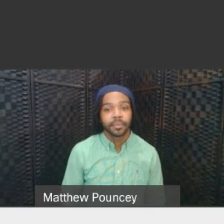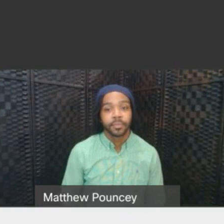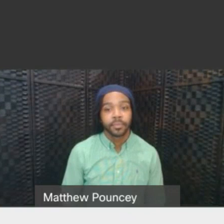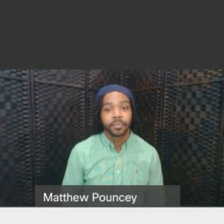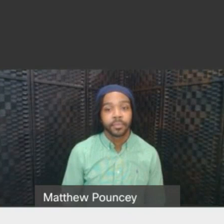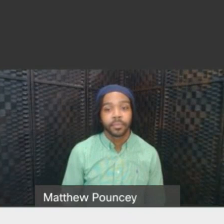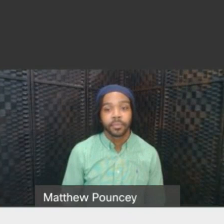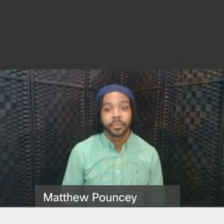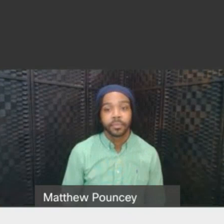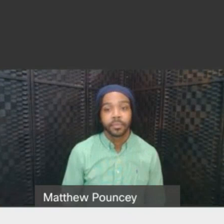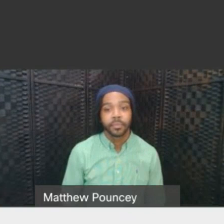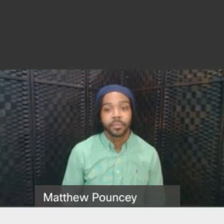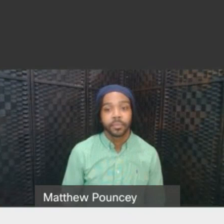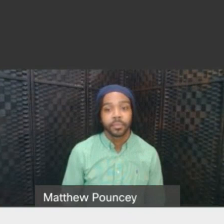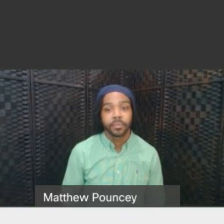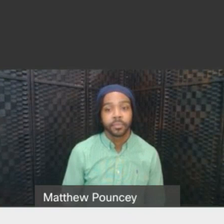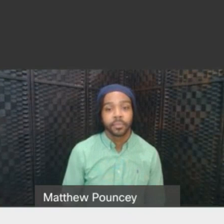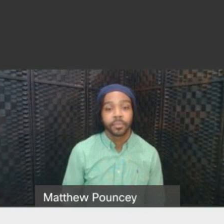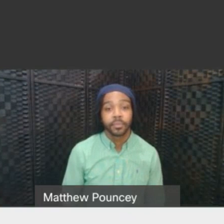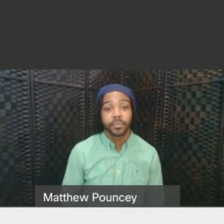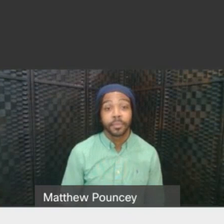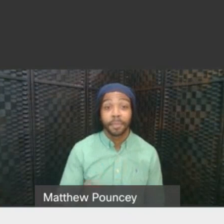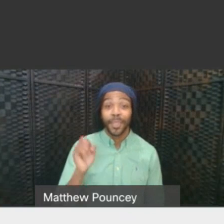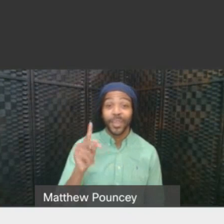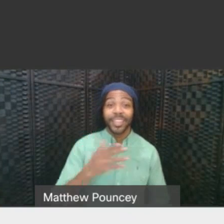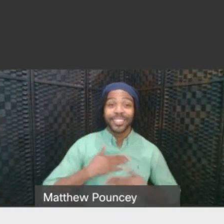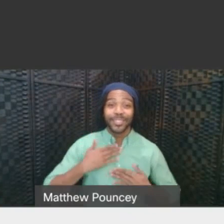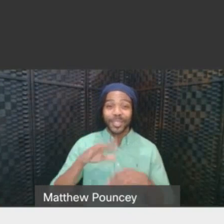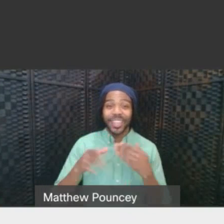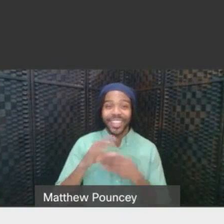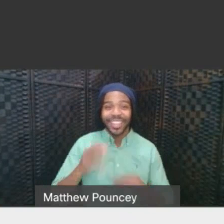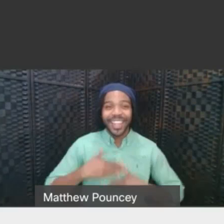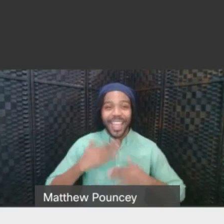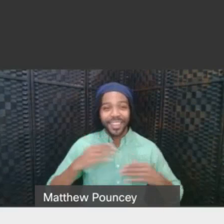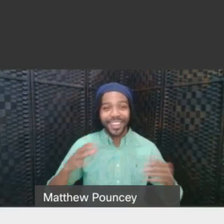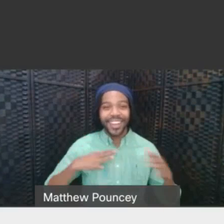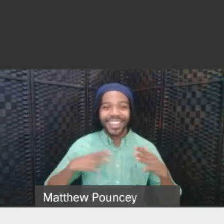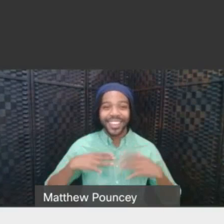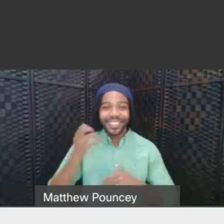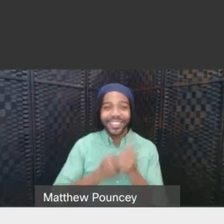Okay, well, have a great weekend and a happy holiday, everyone.